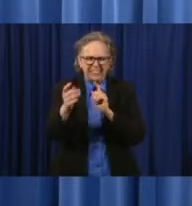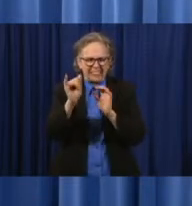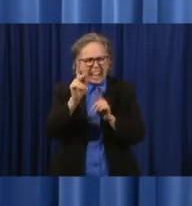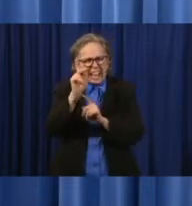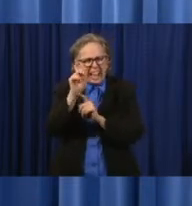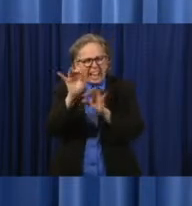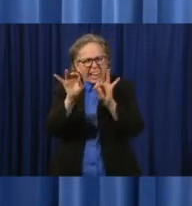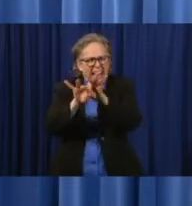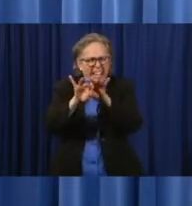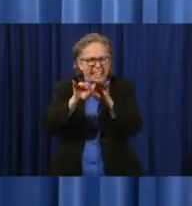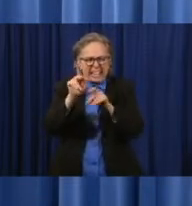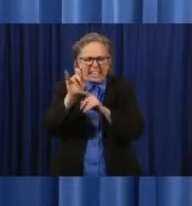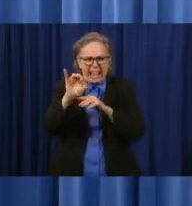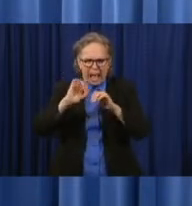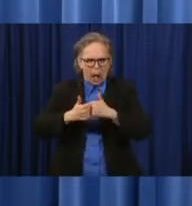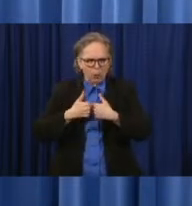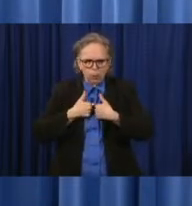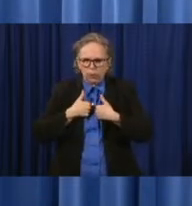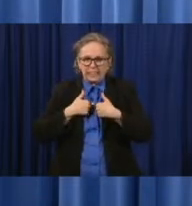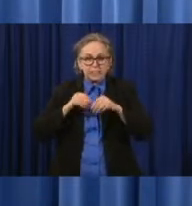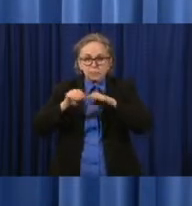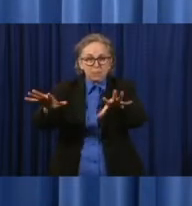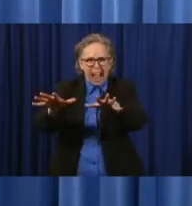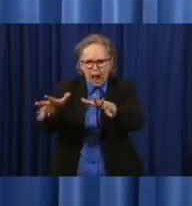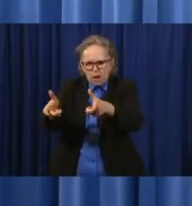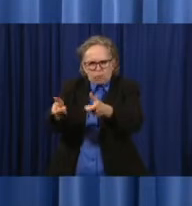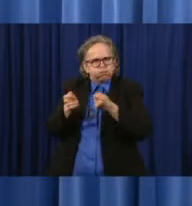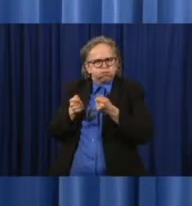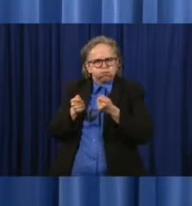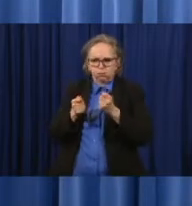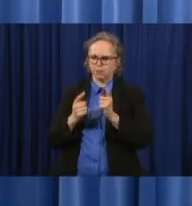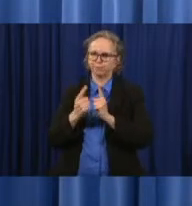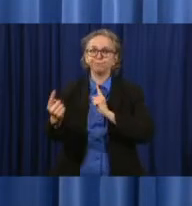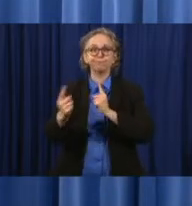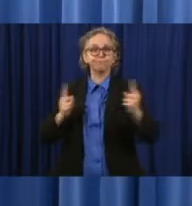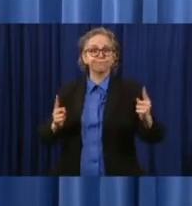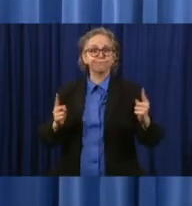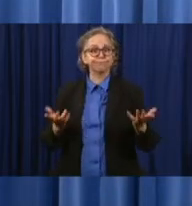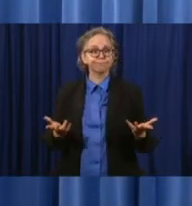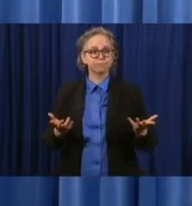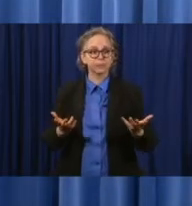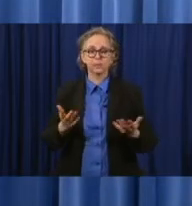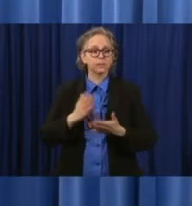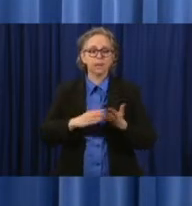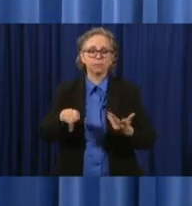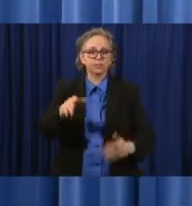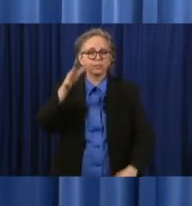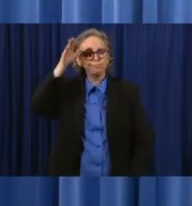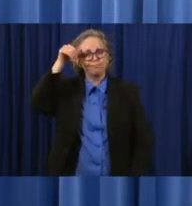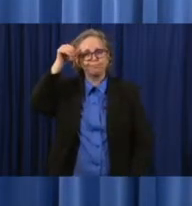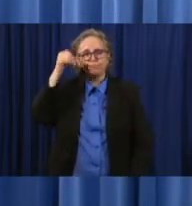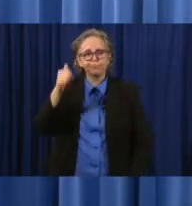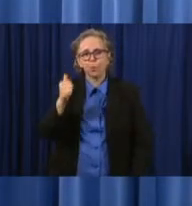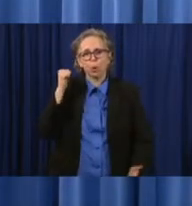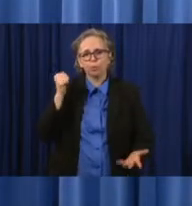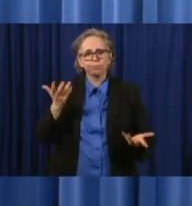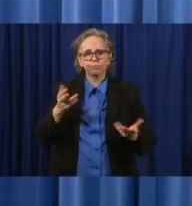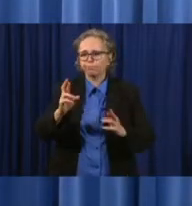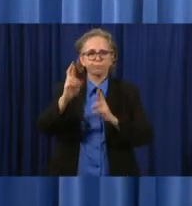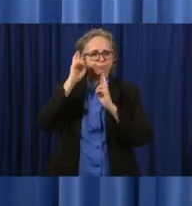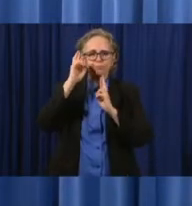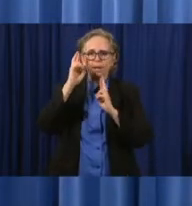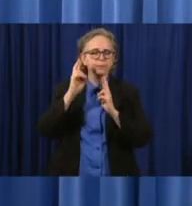spread down, is by distancing. And some just didn't have the distancing. And again, it's why I read the